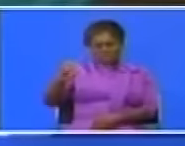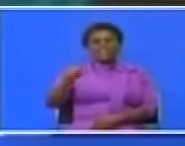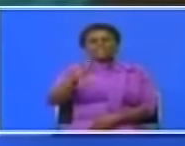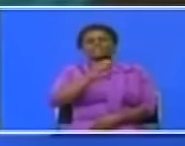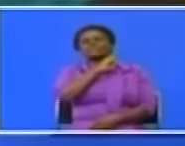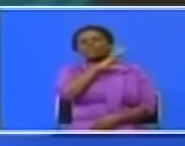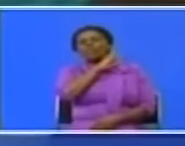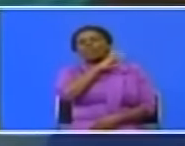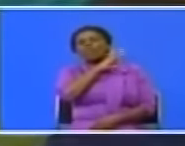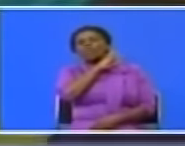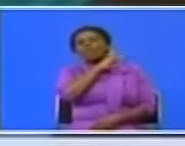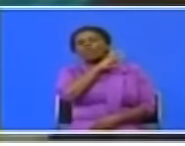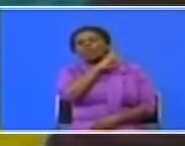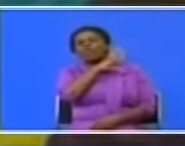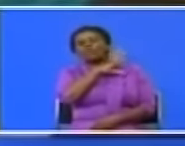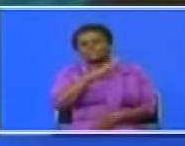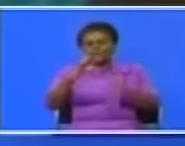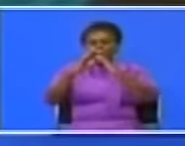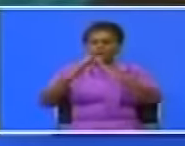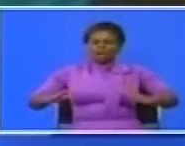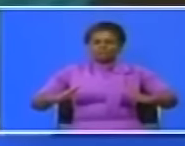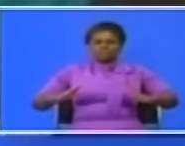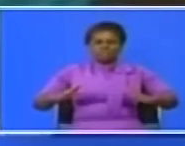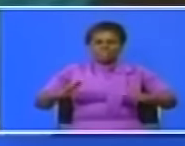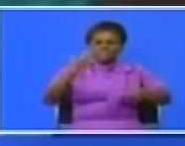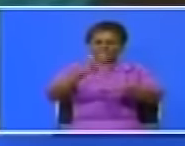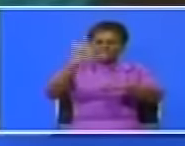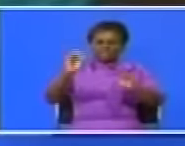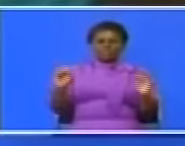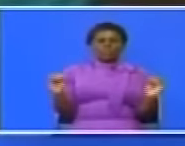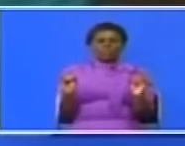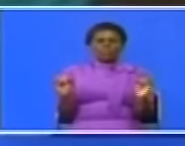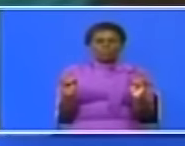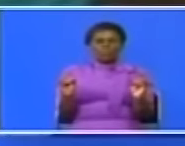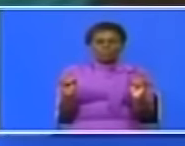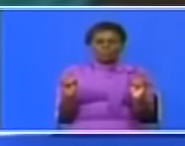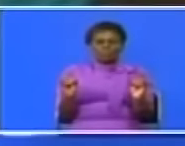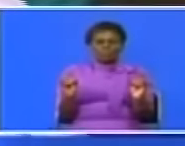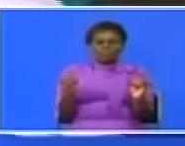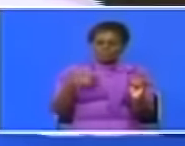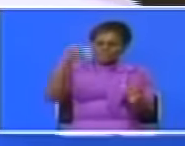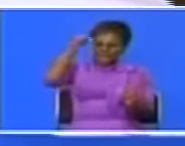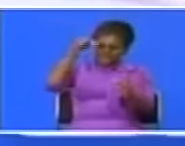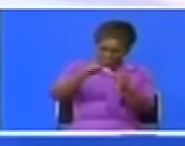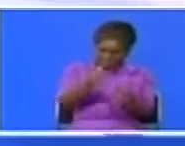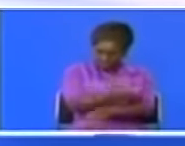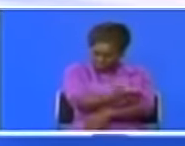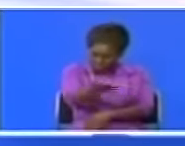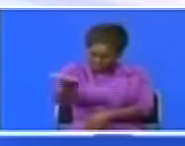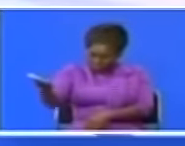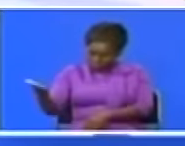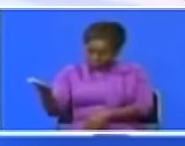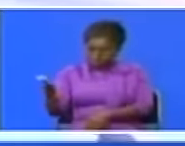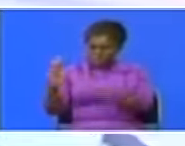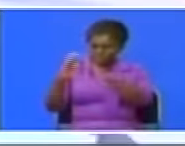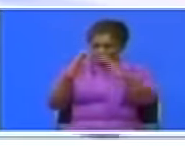kelele ati nyumba zisiguswe. Taka kuwakumbusha ndugu zangu mlioko katika